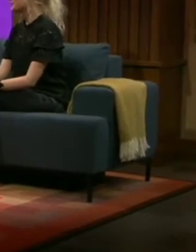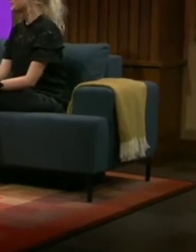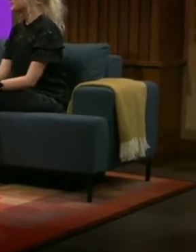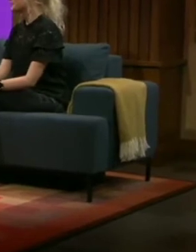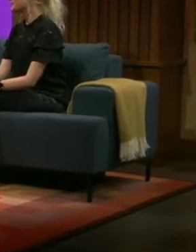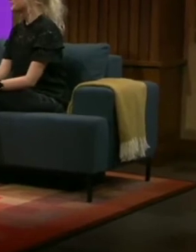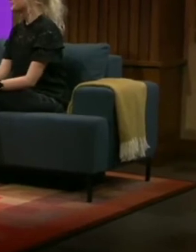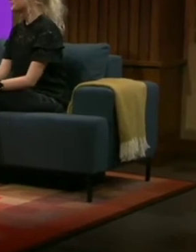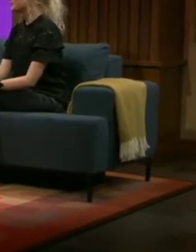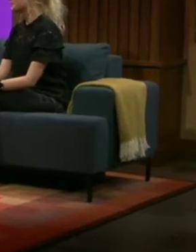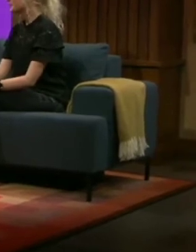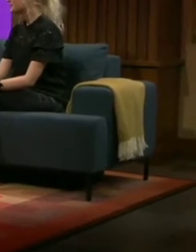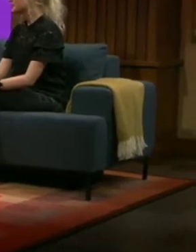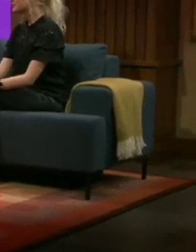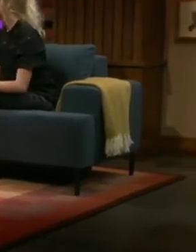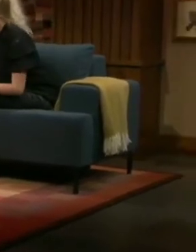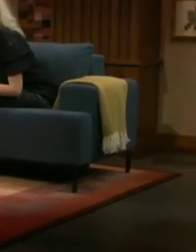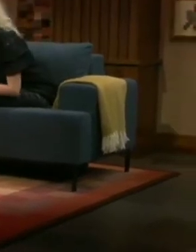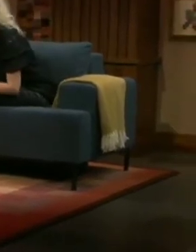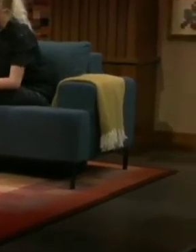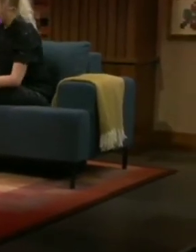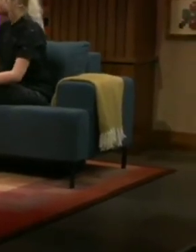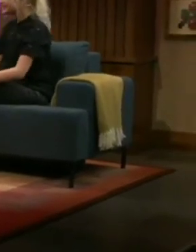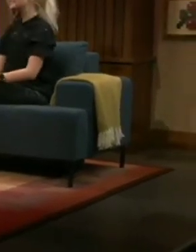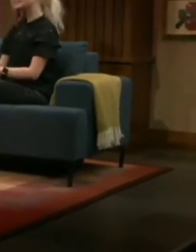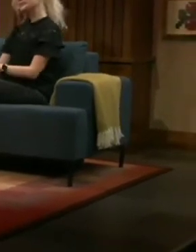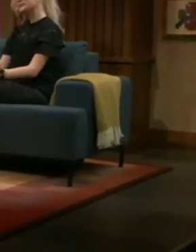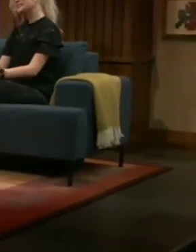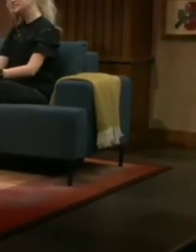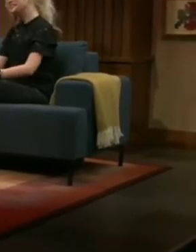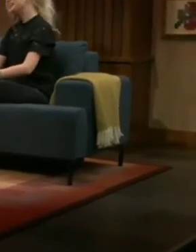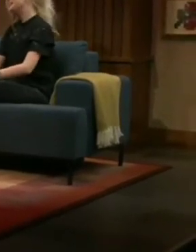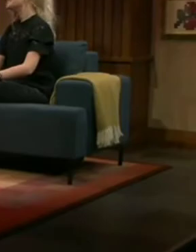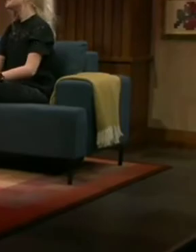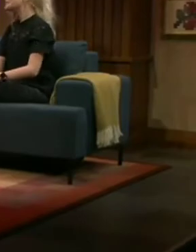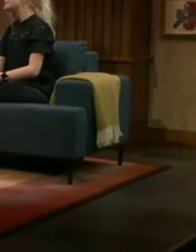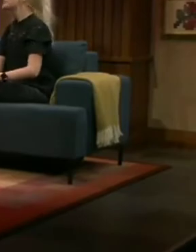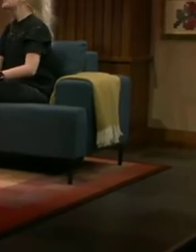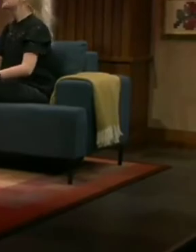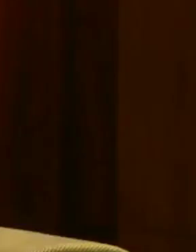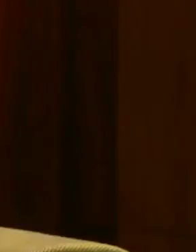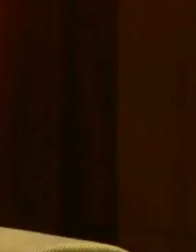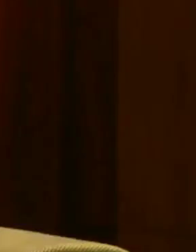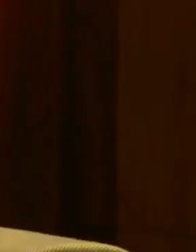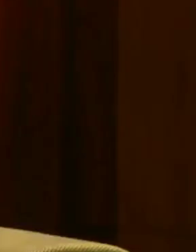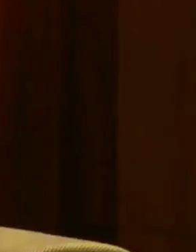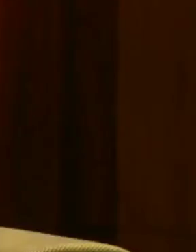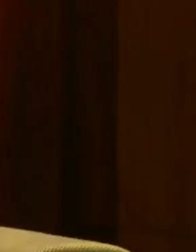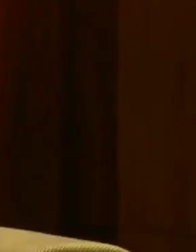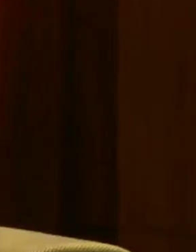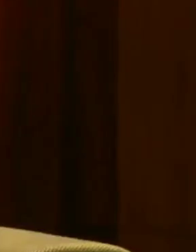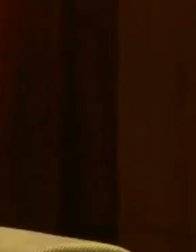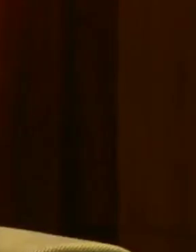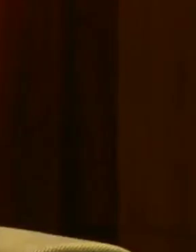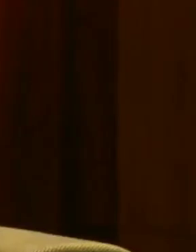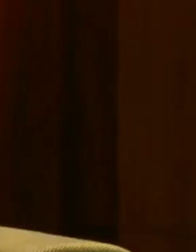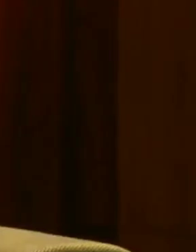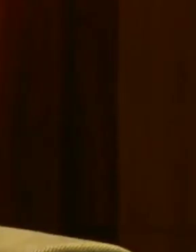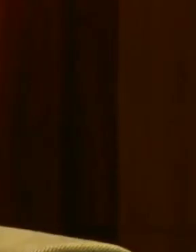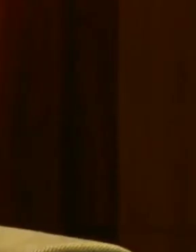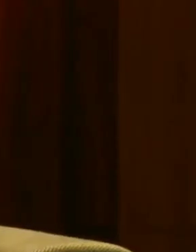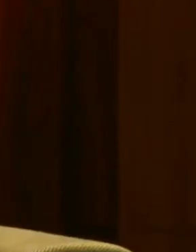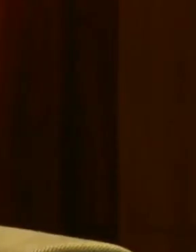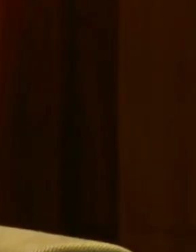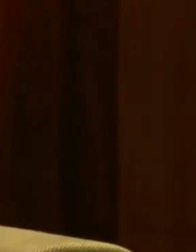get the Cliffs update? It's a good question. So we plan to release it summer